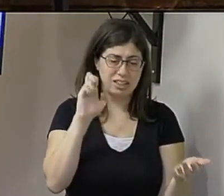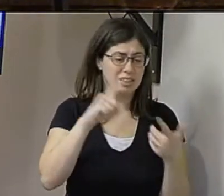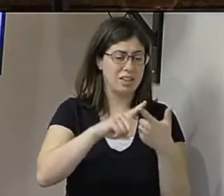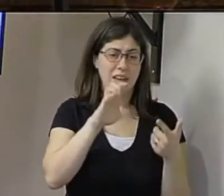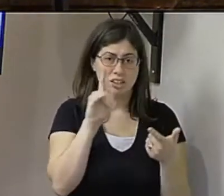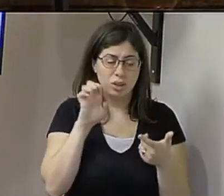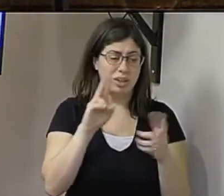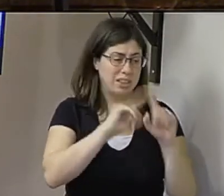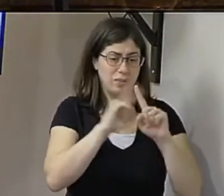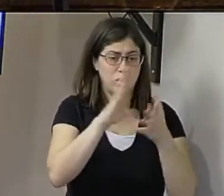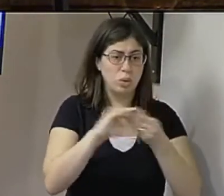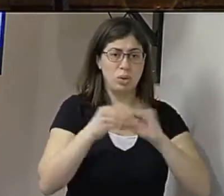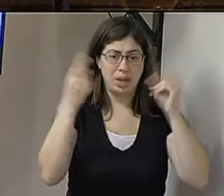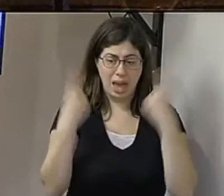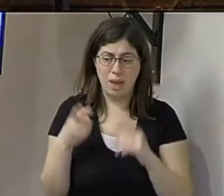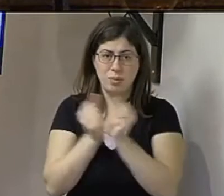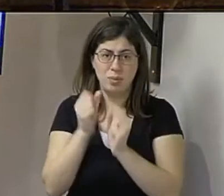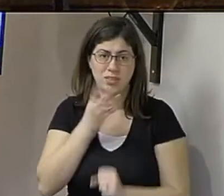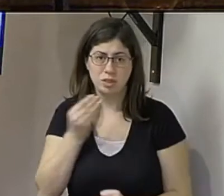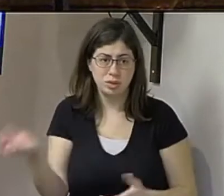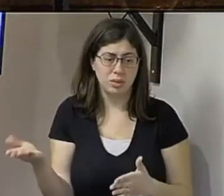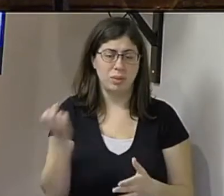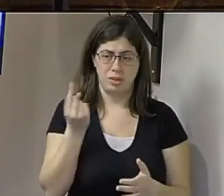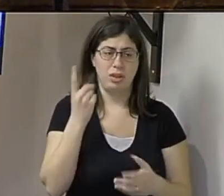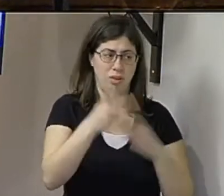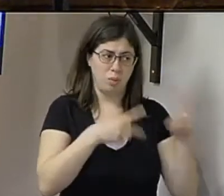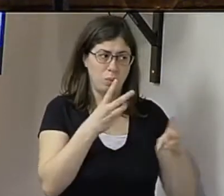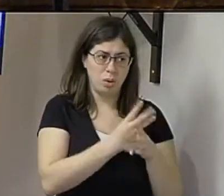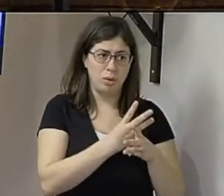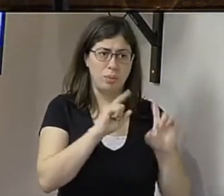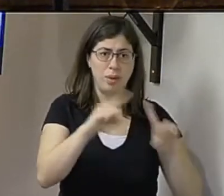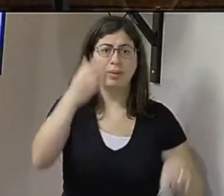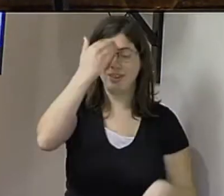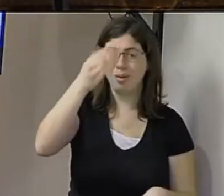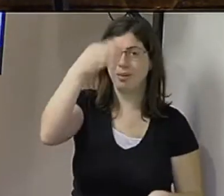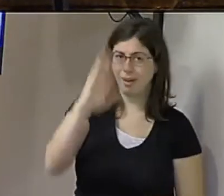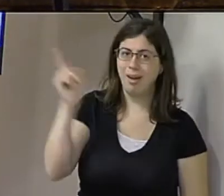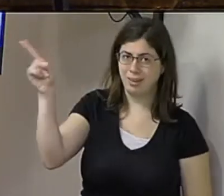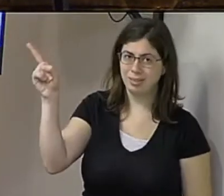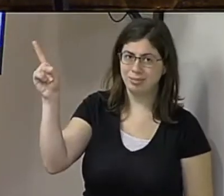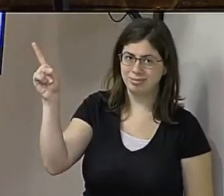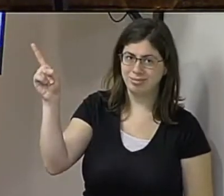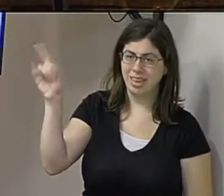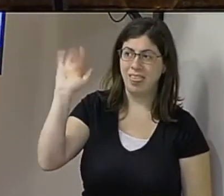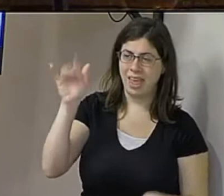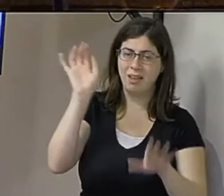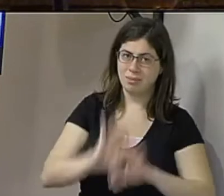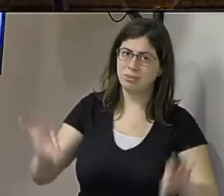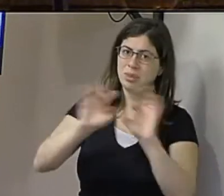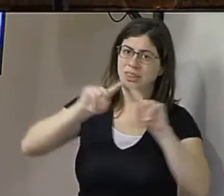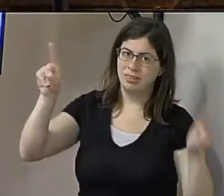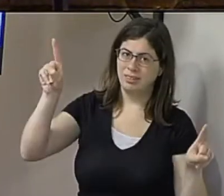all the story of what's happened to God's people. We understand how the world is. We just know who God is too, right? That's the only thing that makes it different. So it's